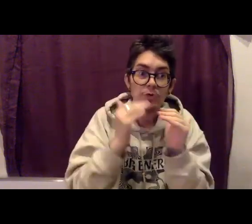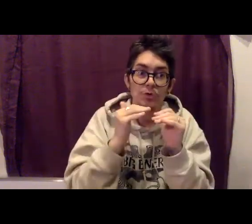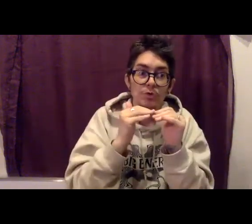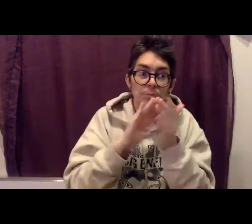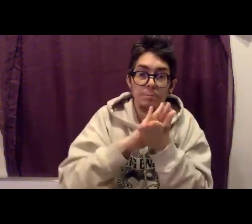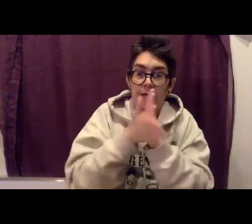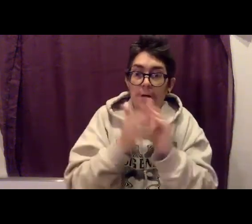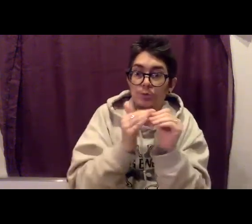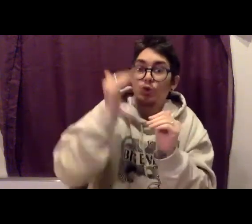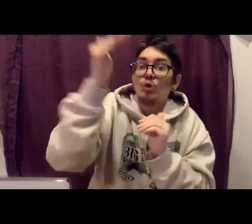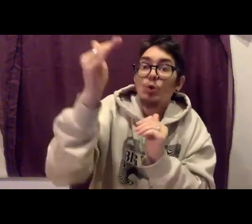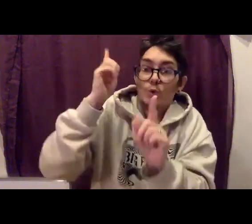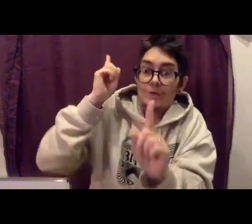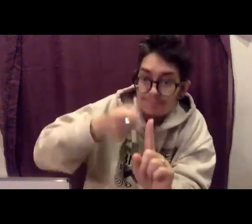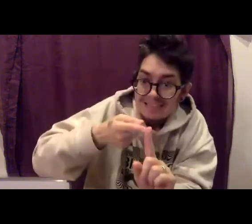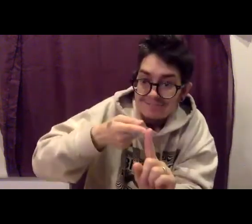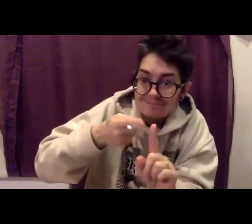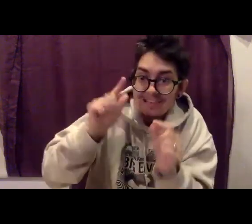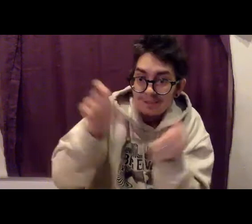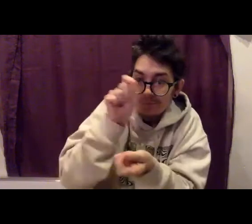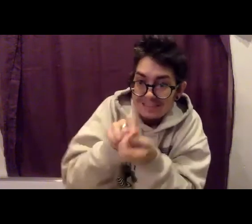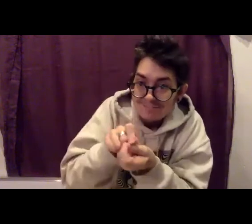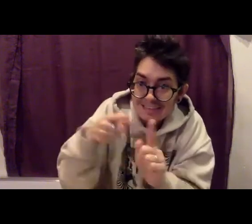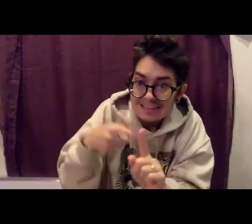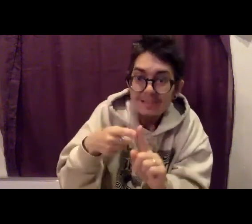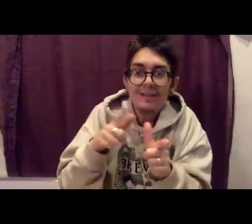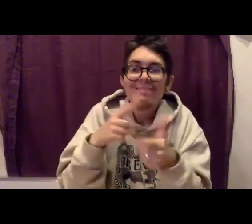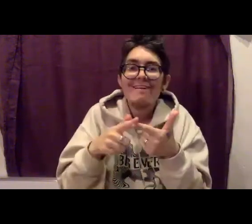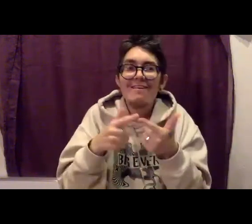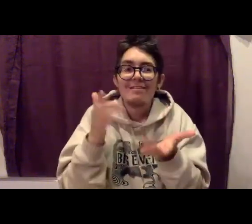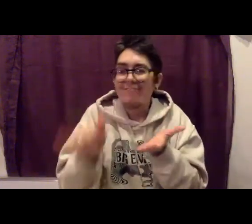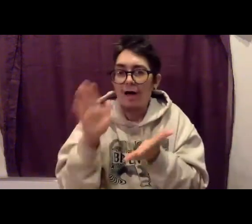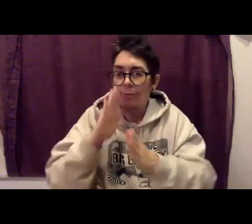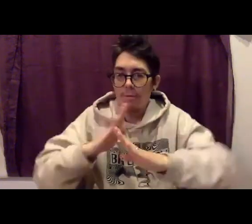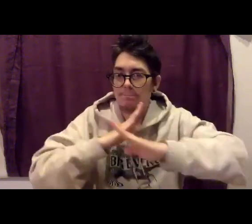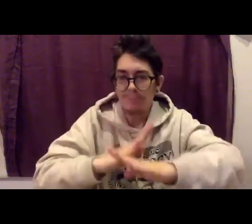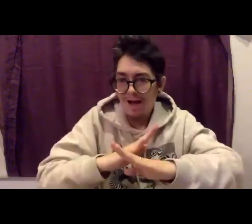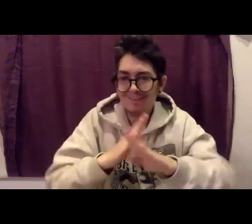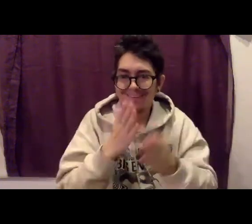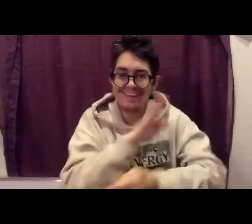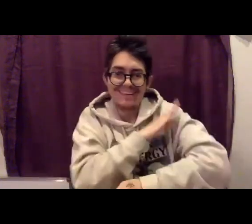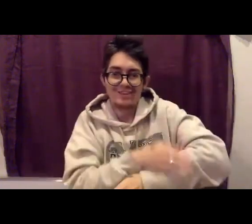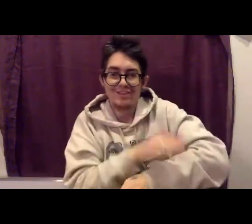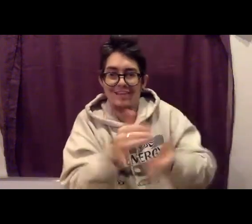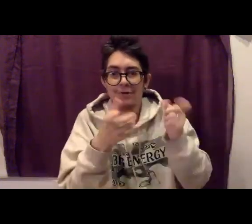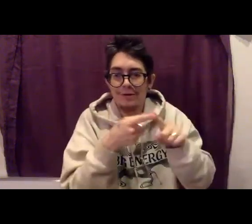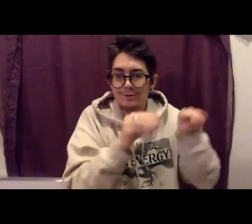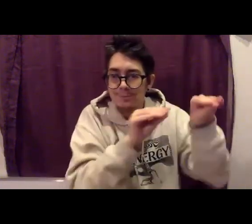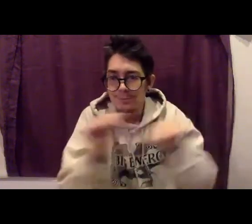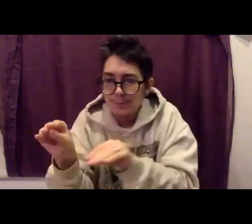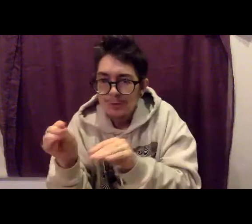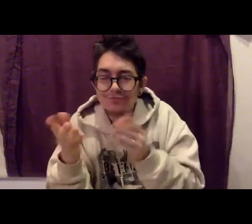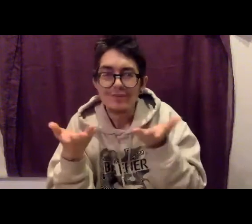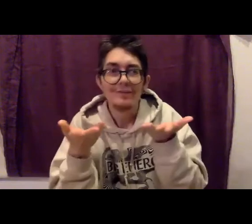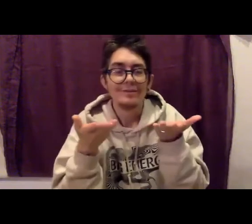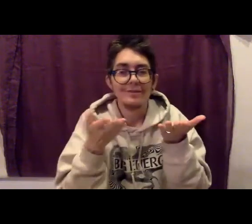As far as, let's see, sometimes you can become too specific, I think. That can sometimes block